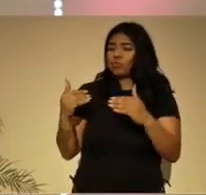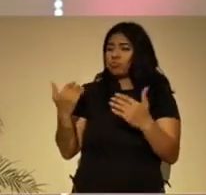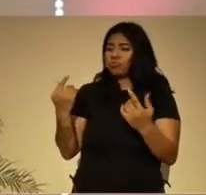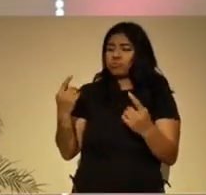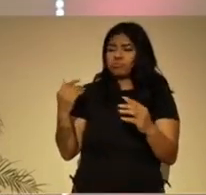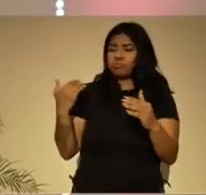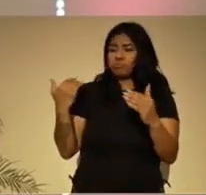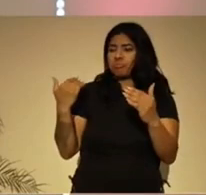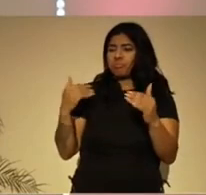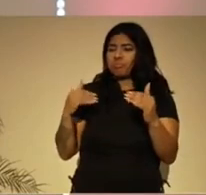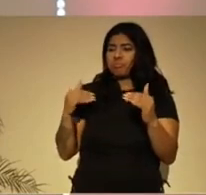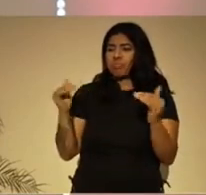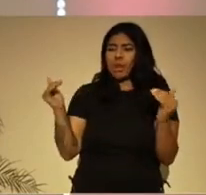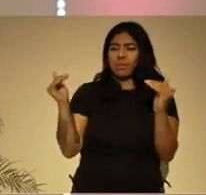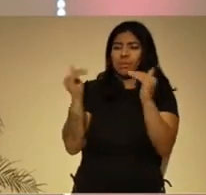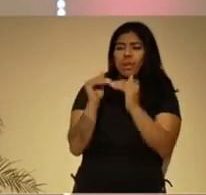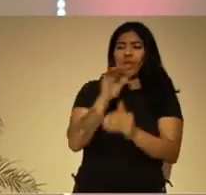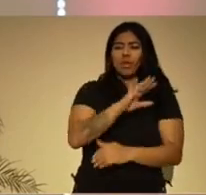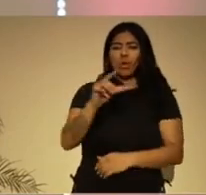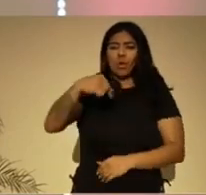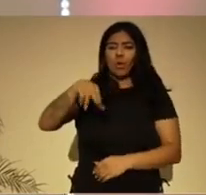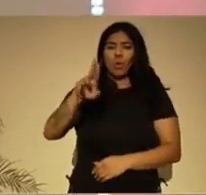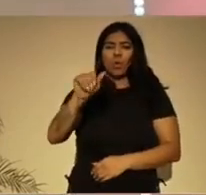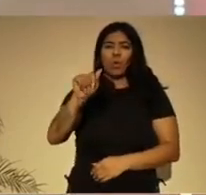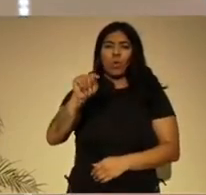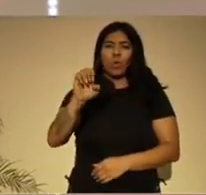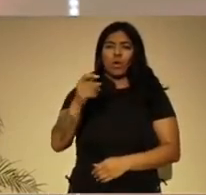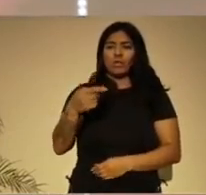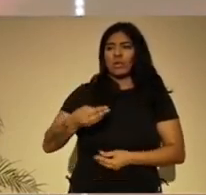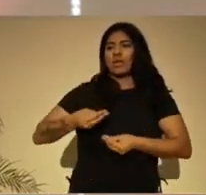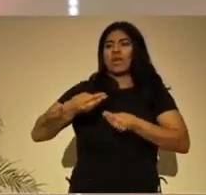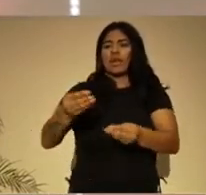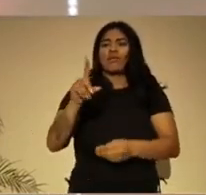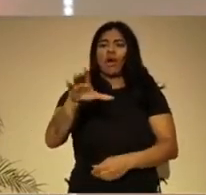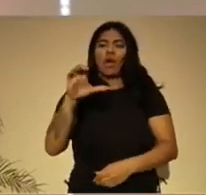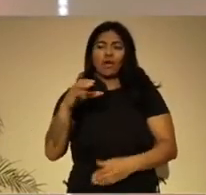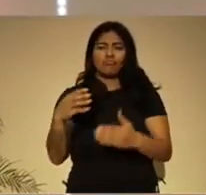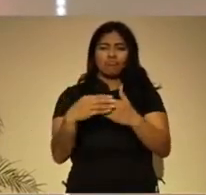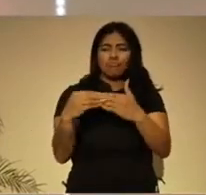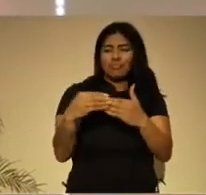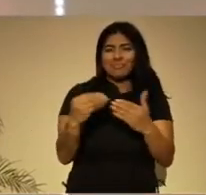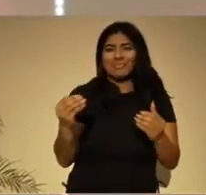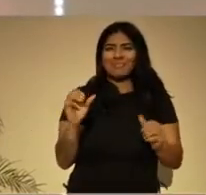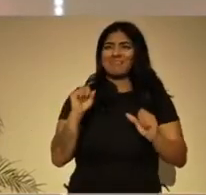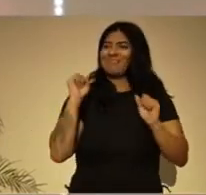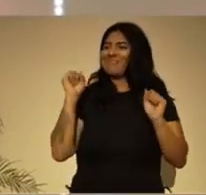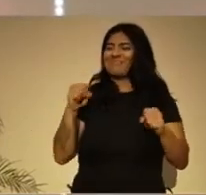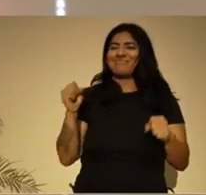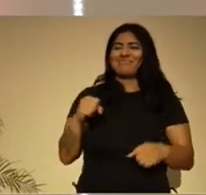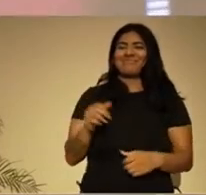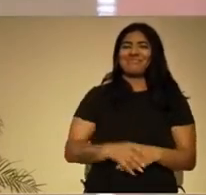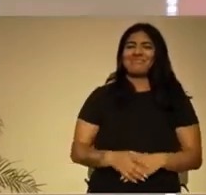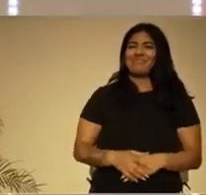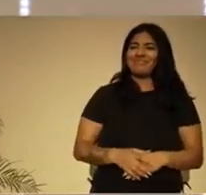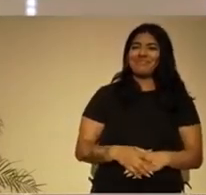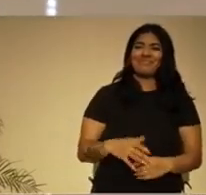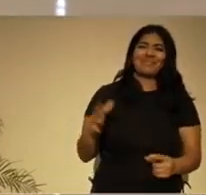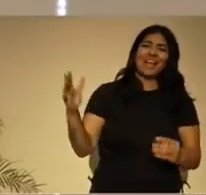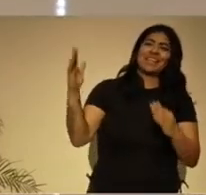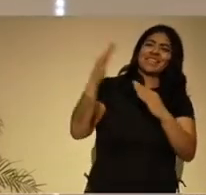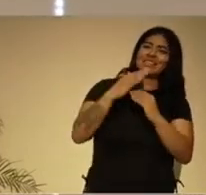meet, you know, if you meet this, you'll get, you know, $100. You're like, yes, I'm doing it. On top of a paycheck, come